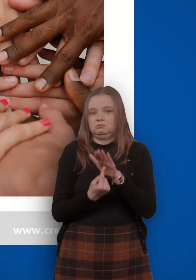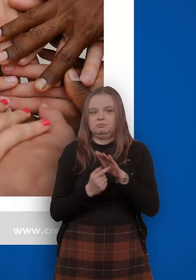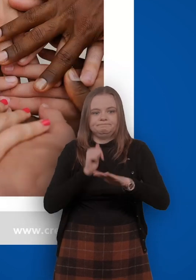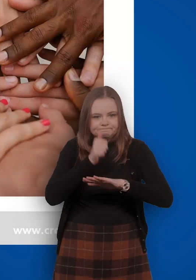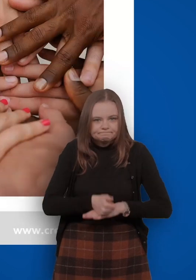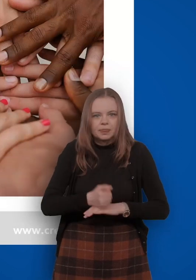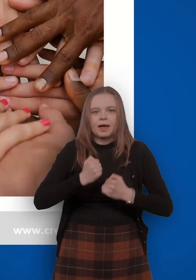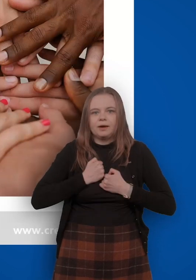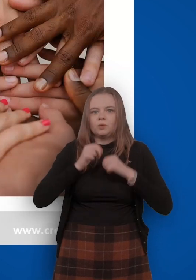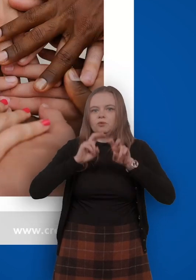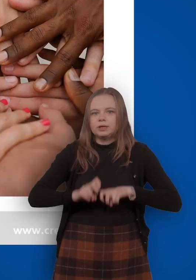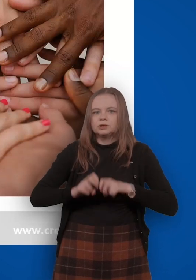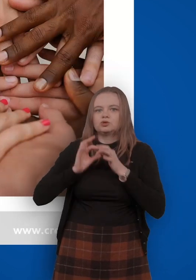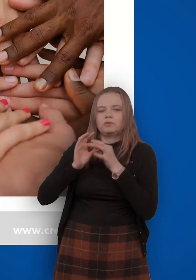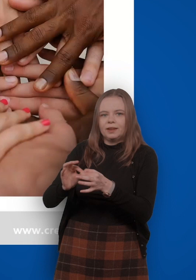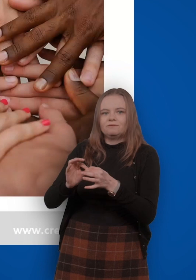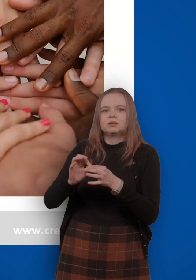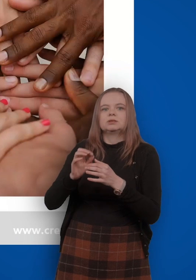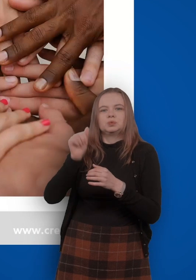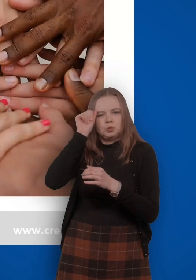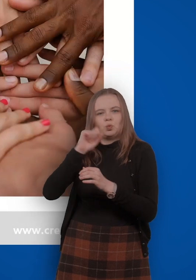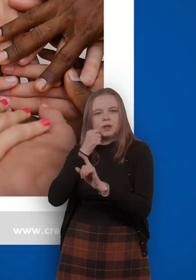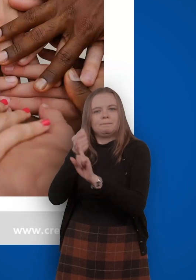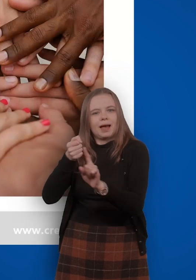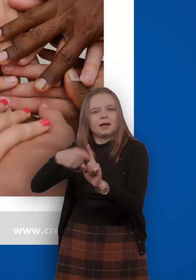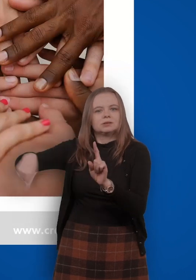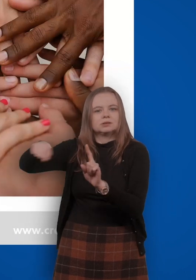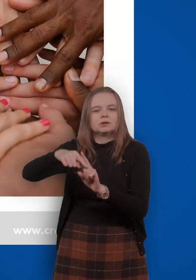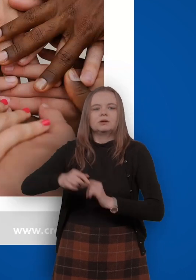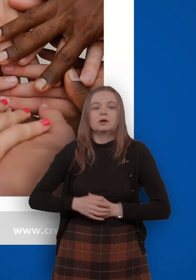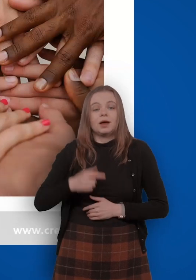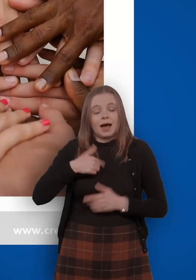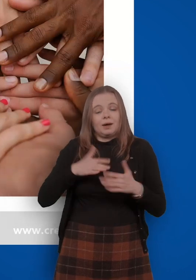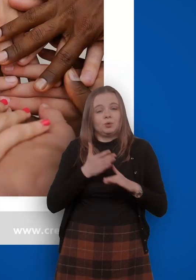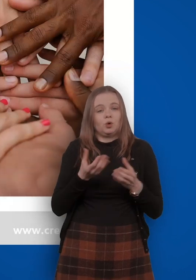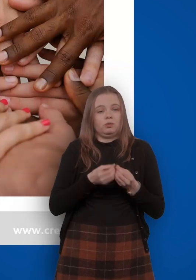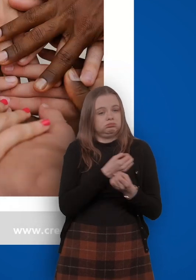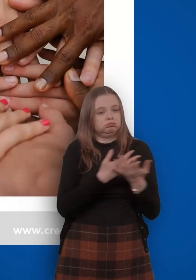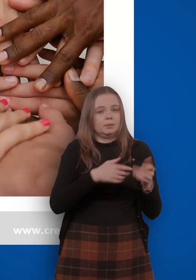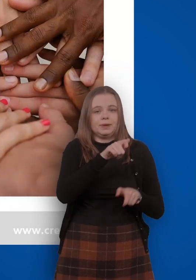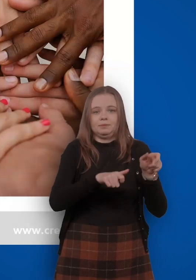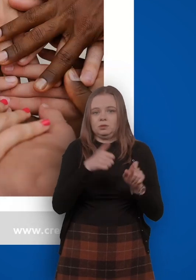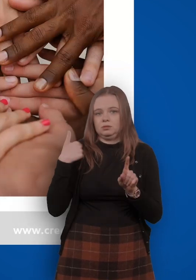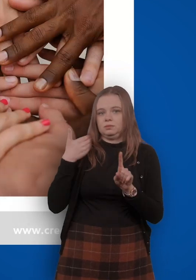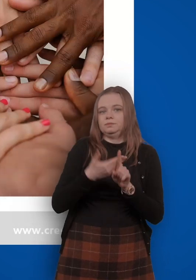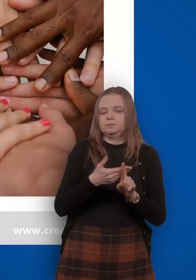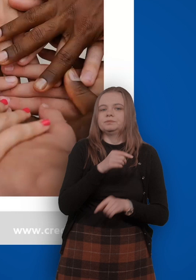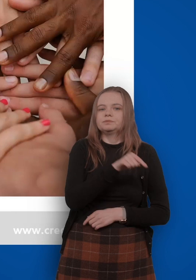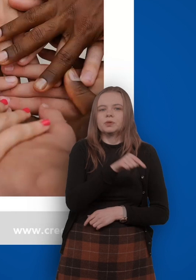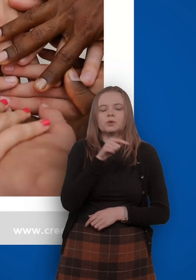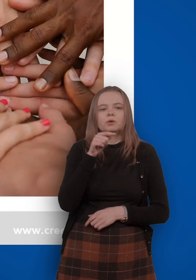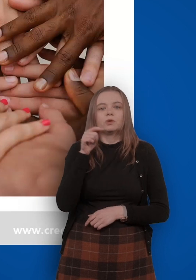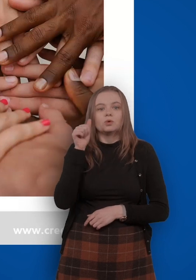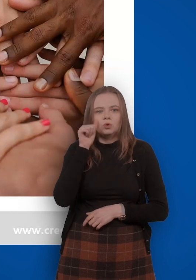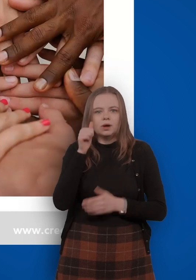research relevant and impactful. And I also believe, from working with lots of people over the last few years on this, that it helps us to